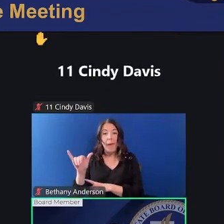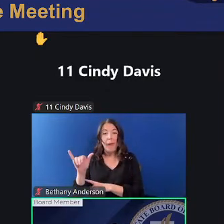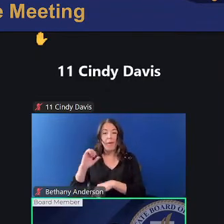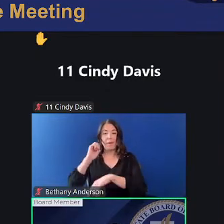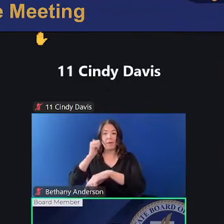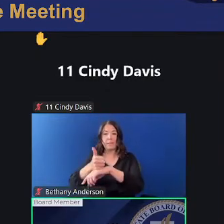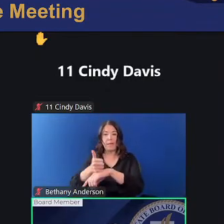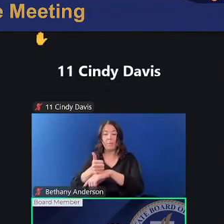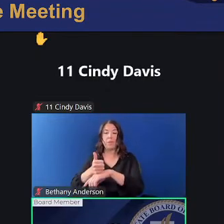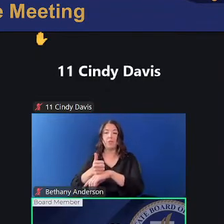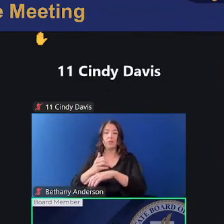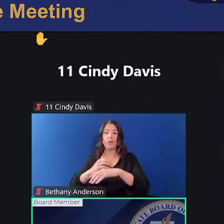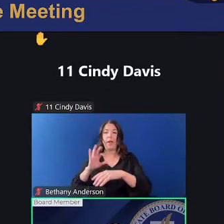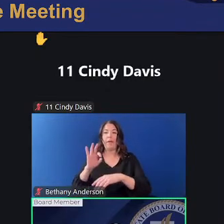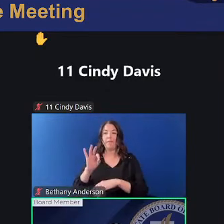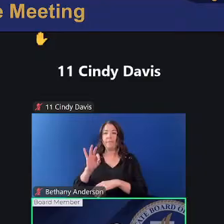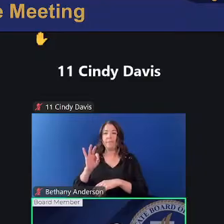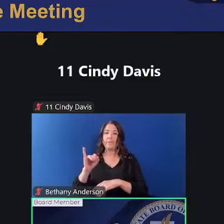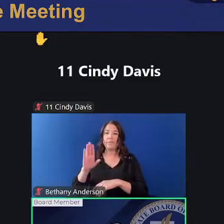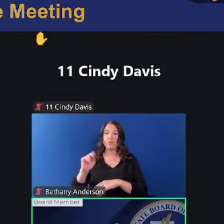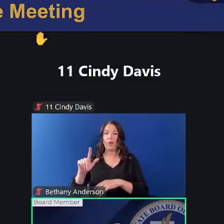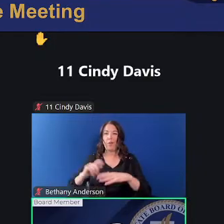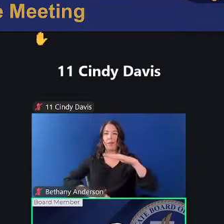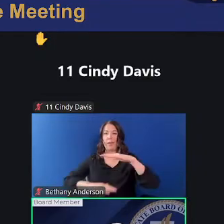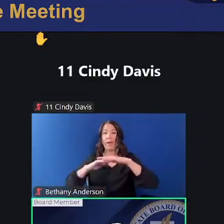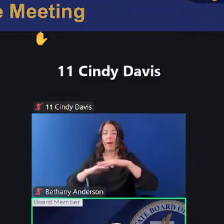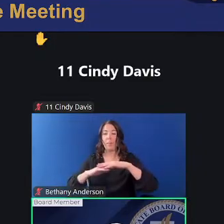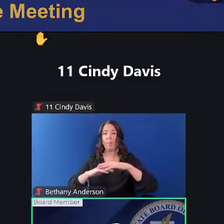maximum fiscal cap per entity.